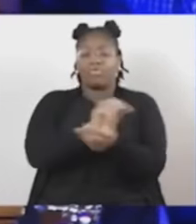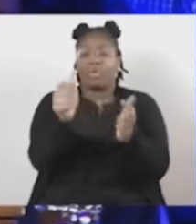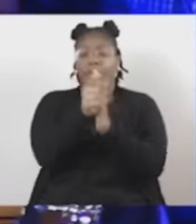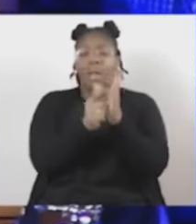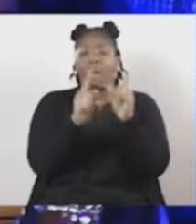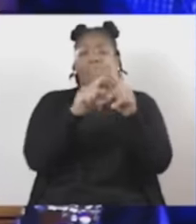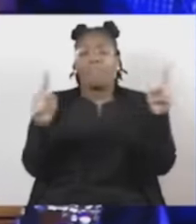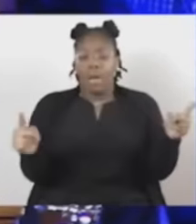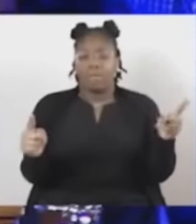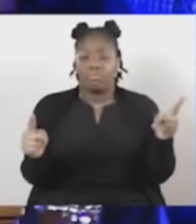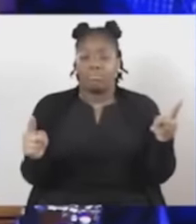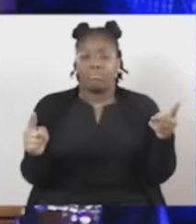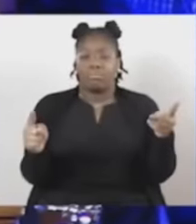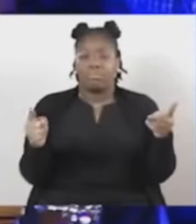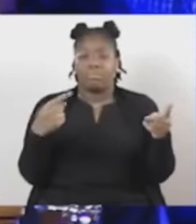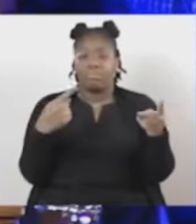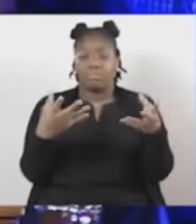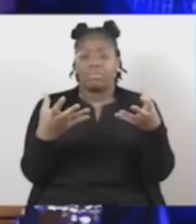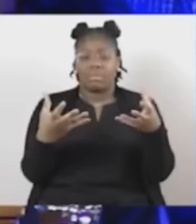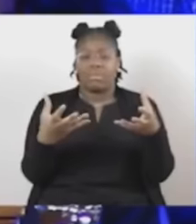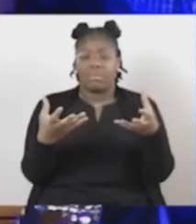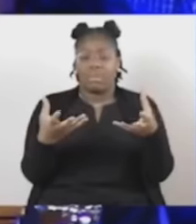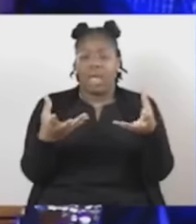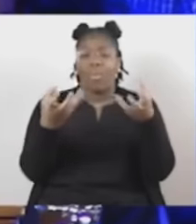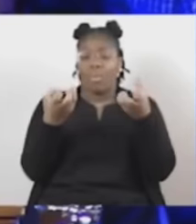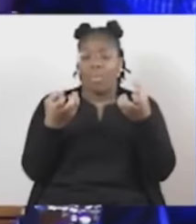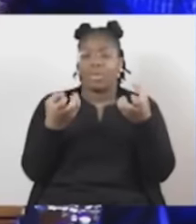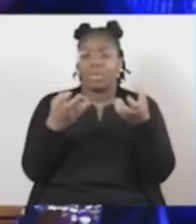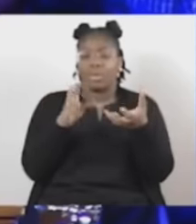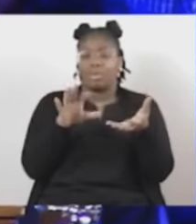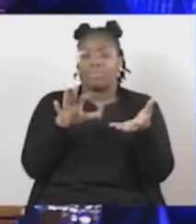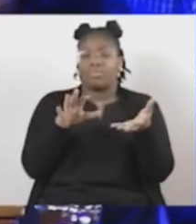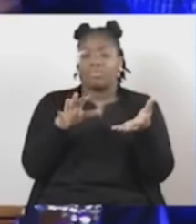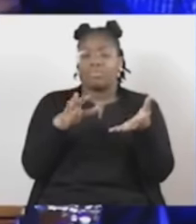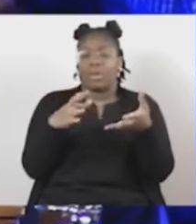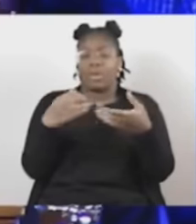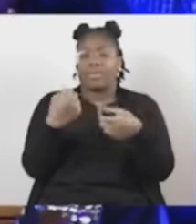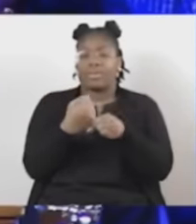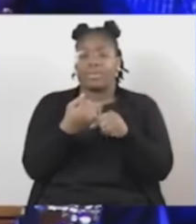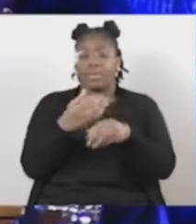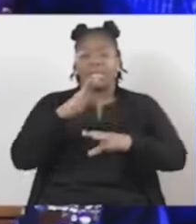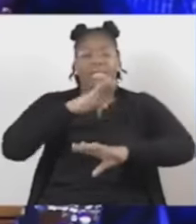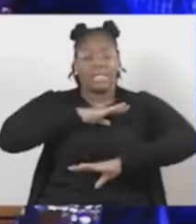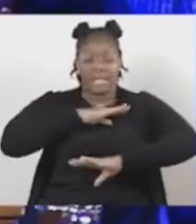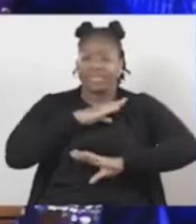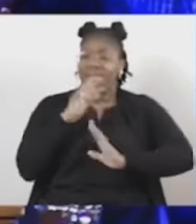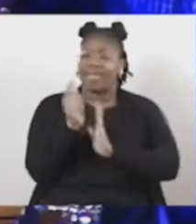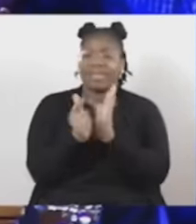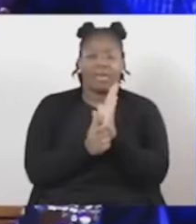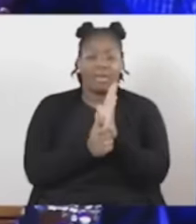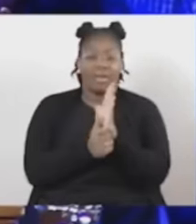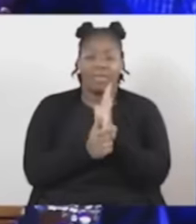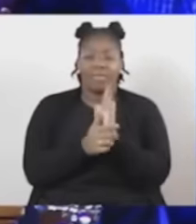Peter lately has been making bold statements of personal intentions he can't live up to. Talking about how far he's willing to go